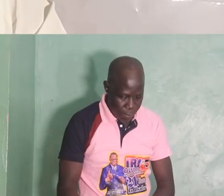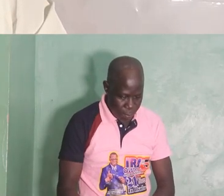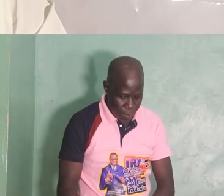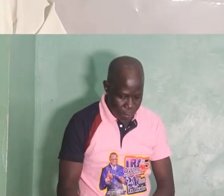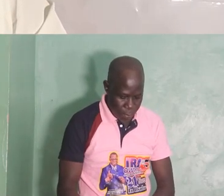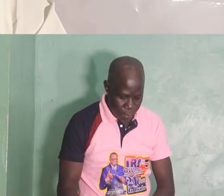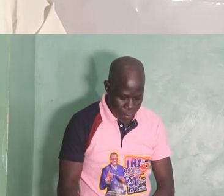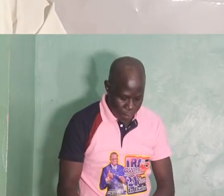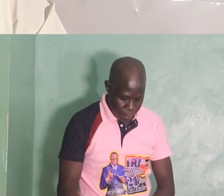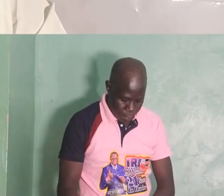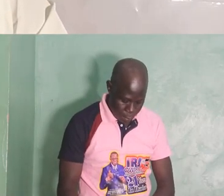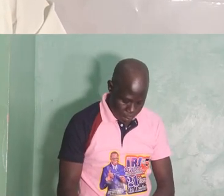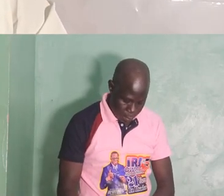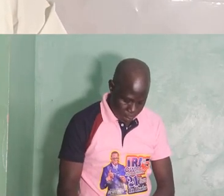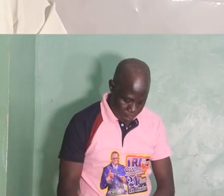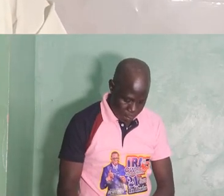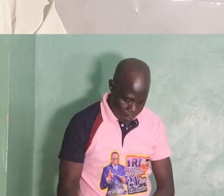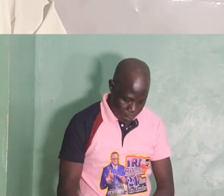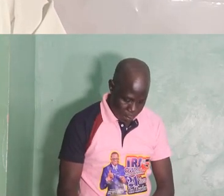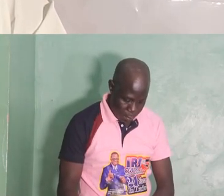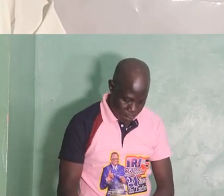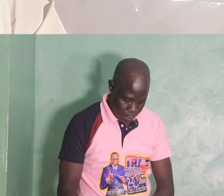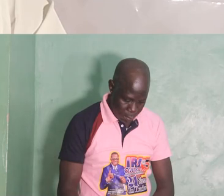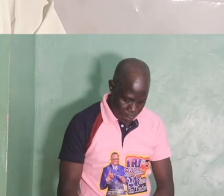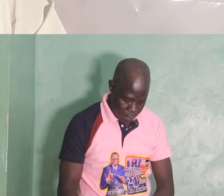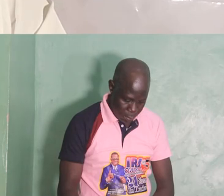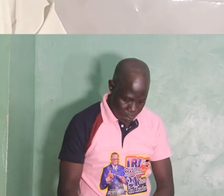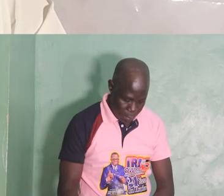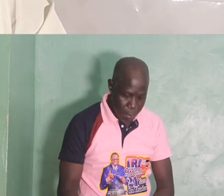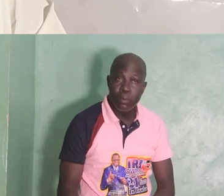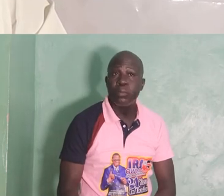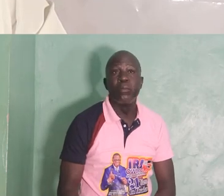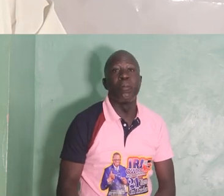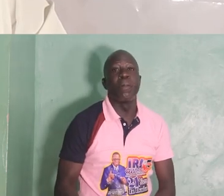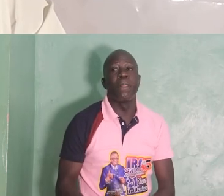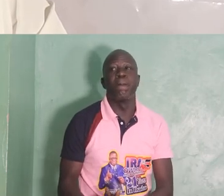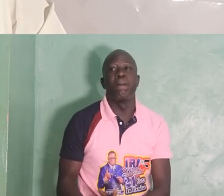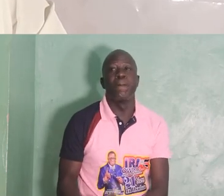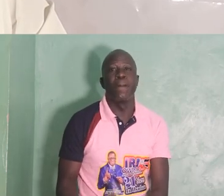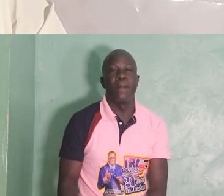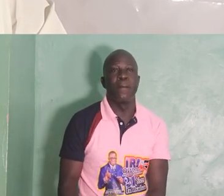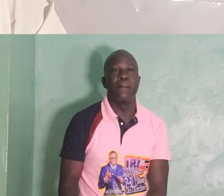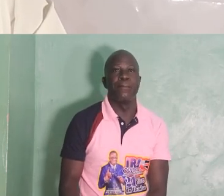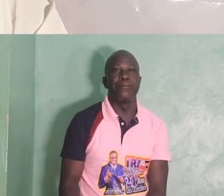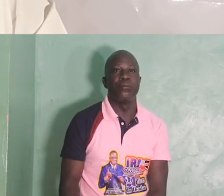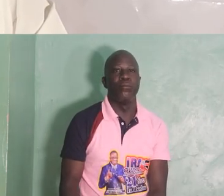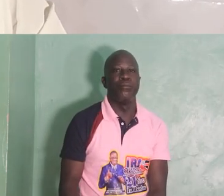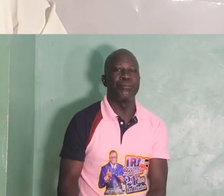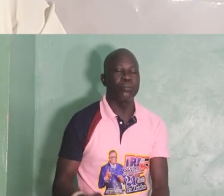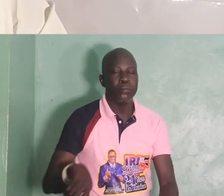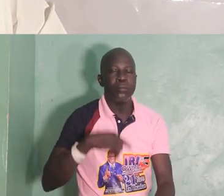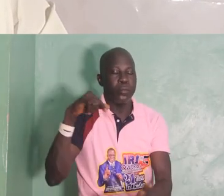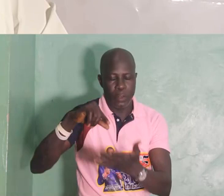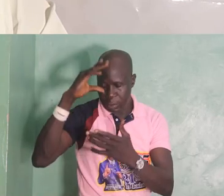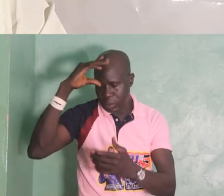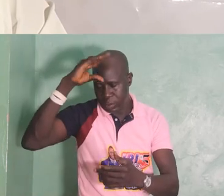be lo won afunle okan si o na wa fi tohun si ni woli e wa so pe fokanbale awo fun visa o de tun ni sanwo o de taji sibe